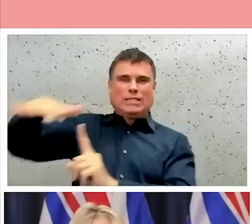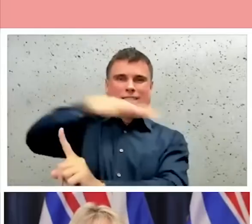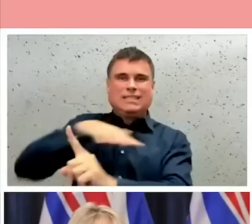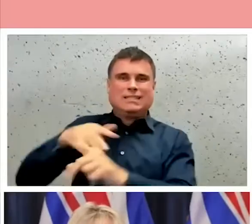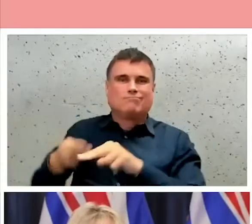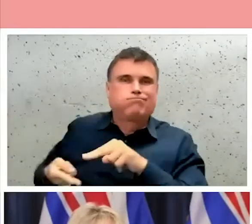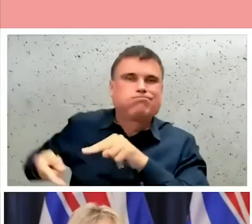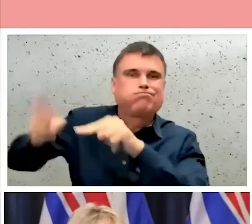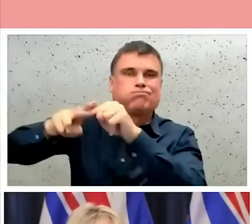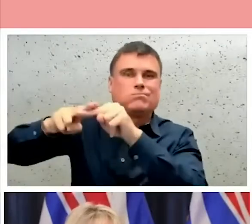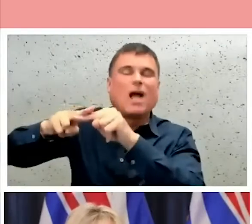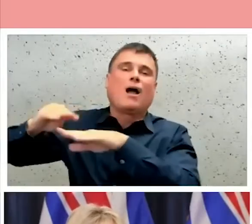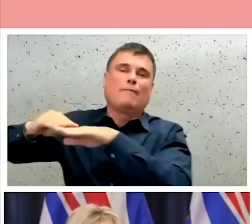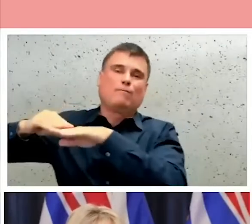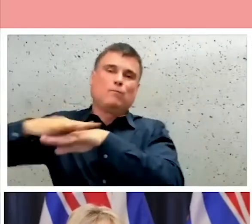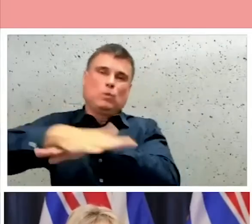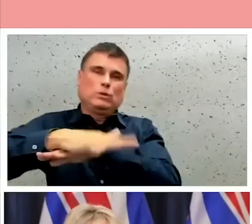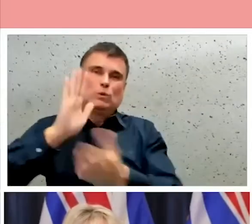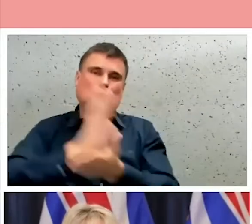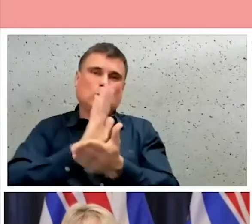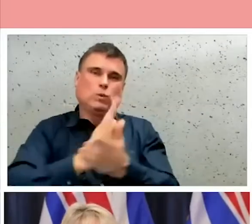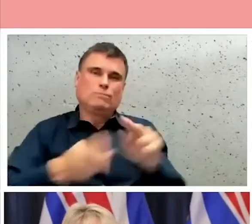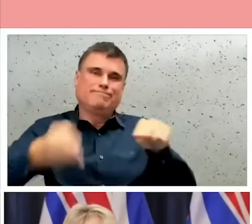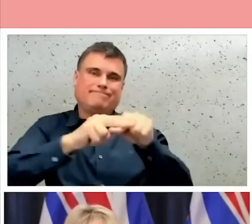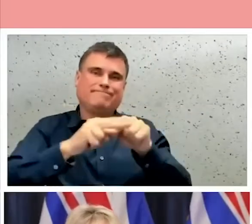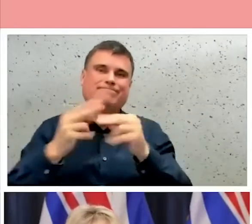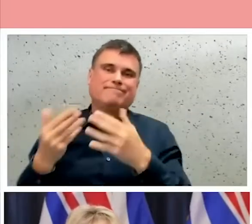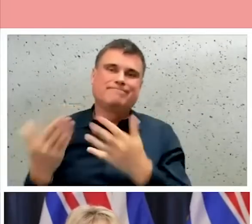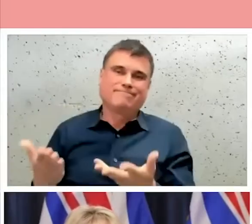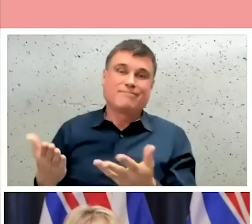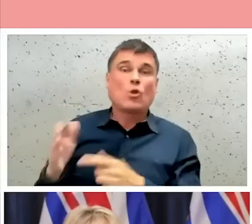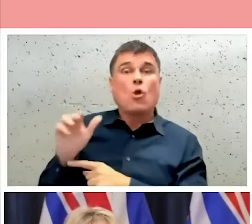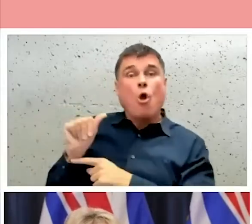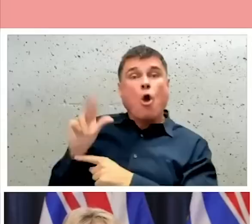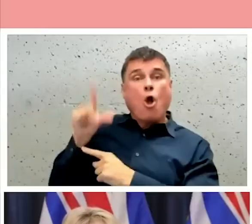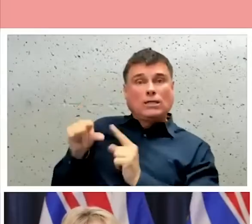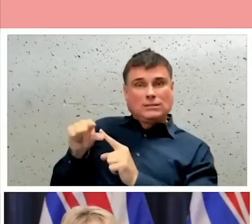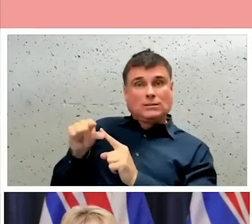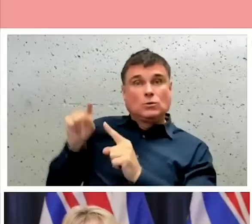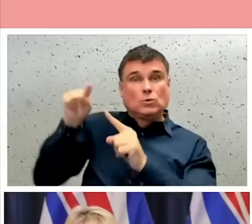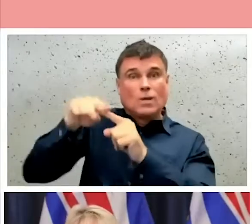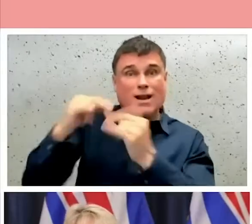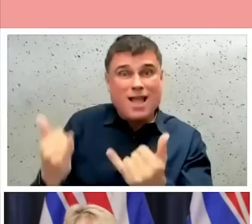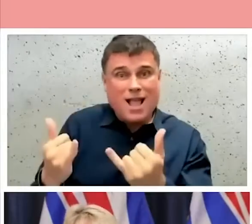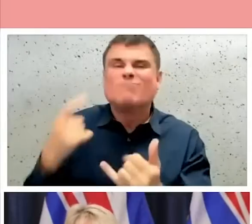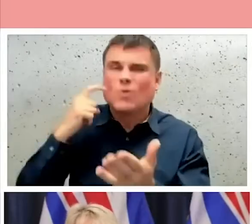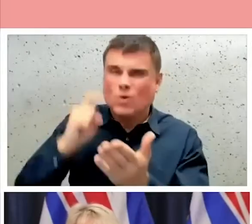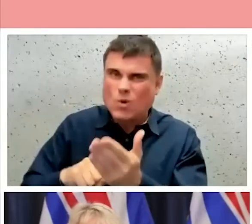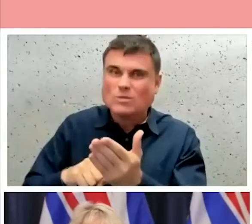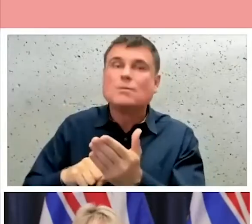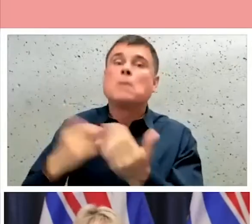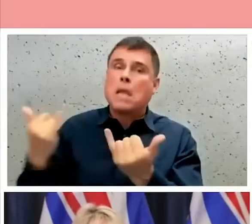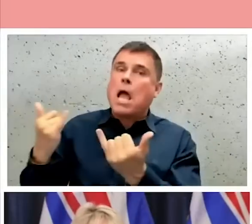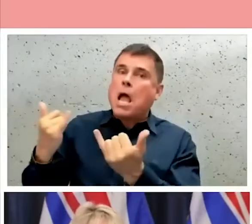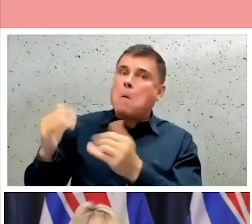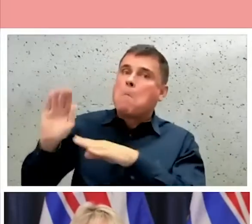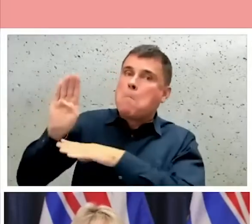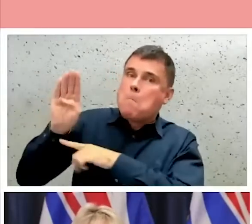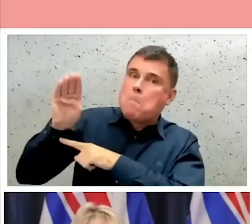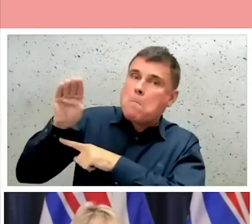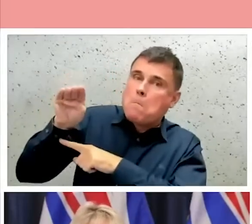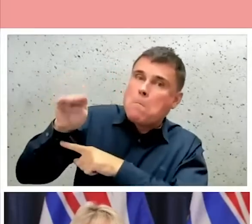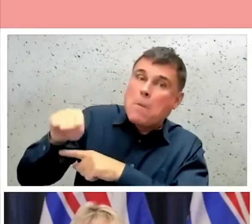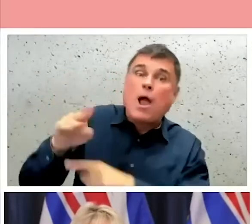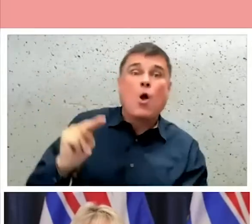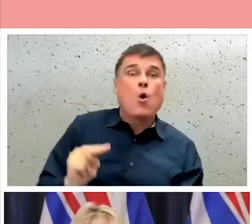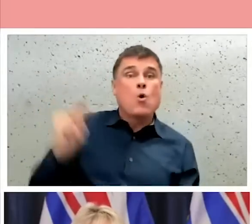that started in August. And that's now taking a downturn. Northern Health continues to remain higher than in